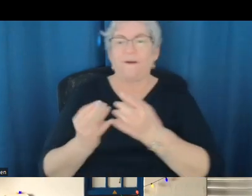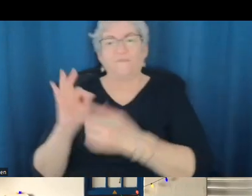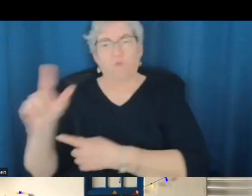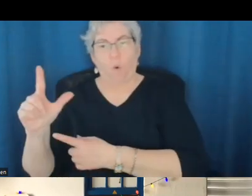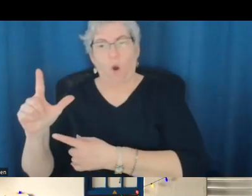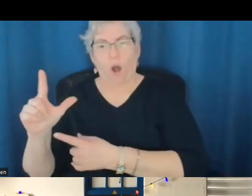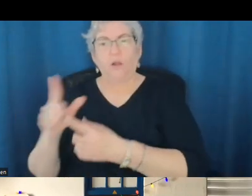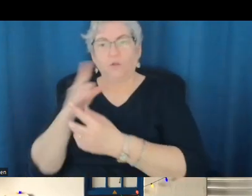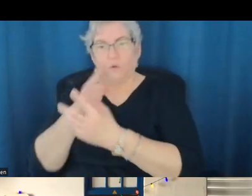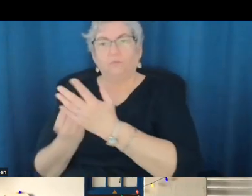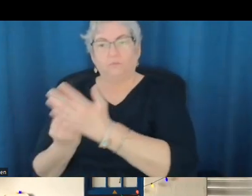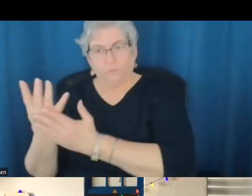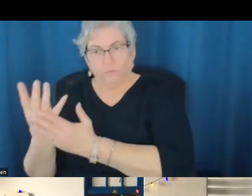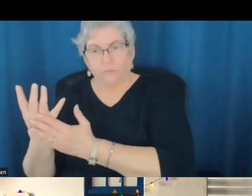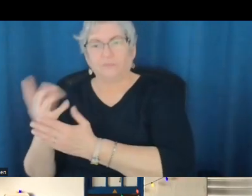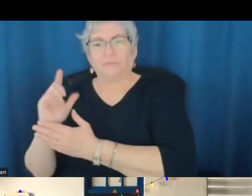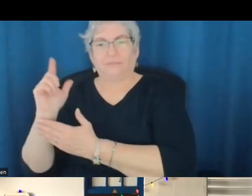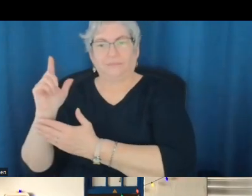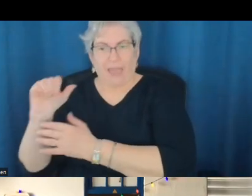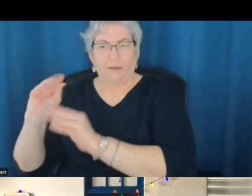savings of growing from seed.